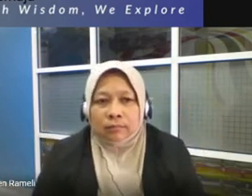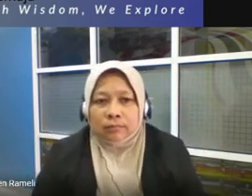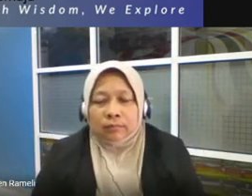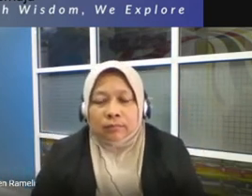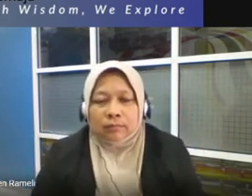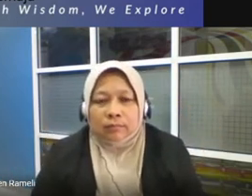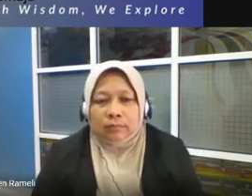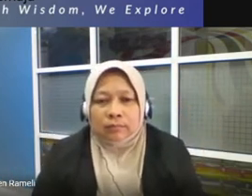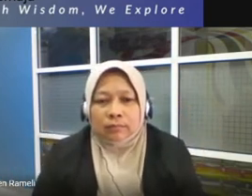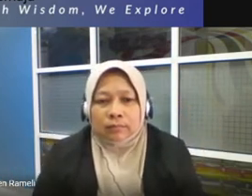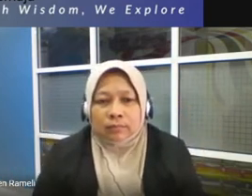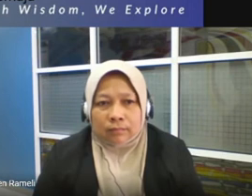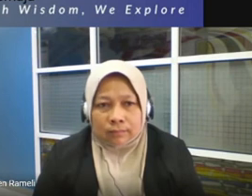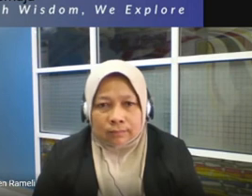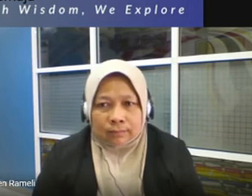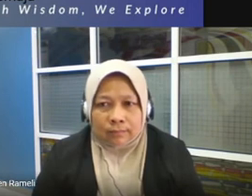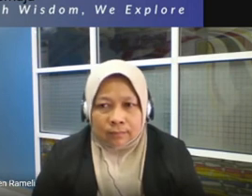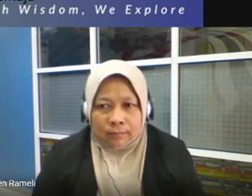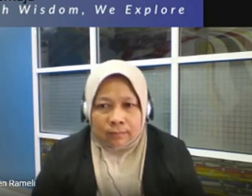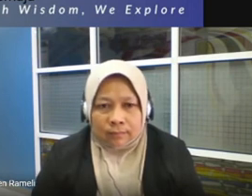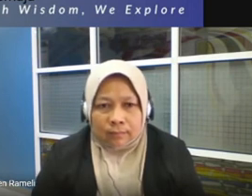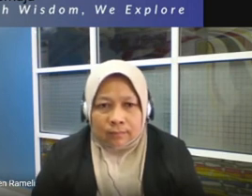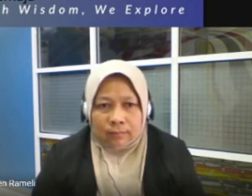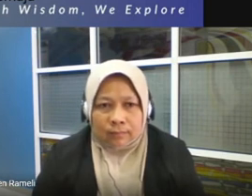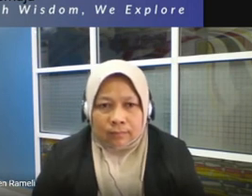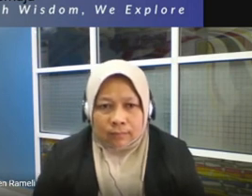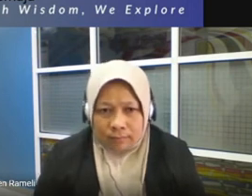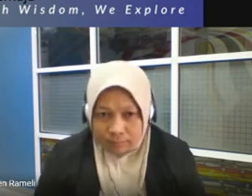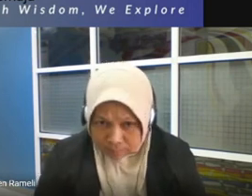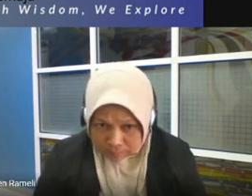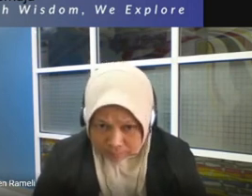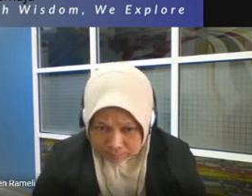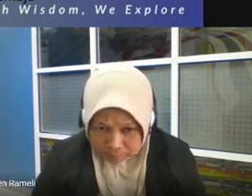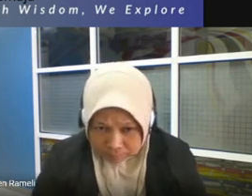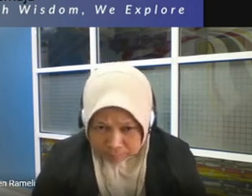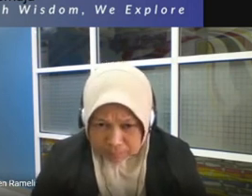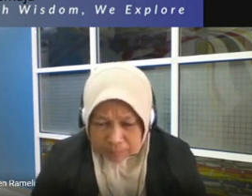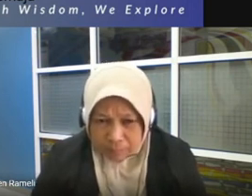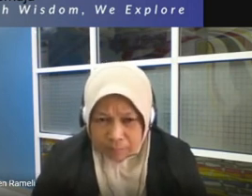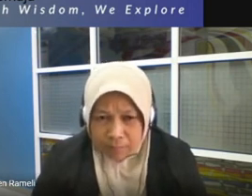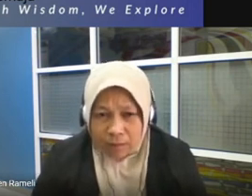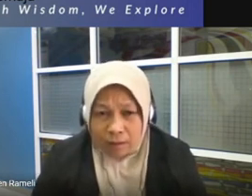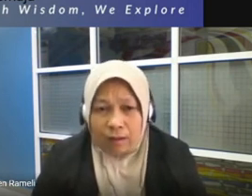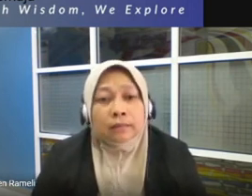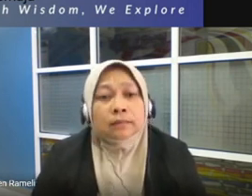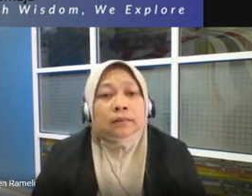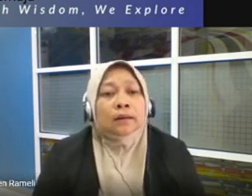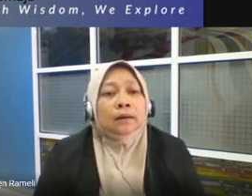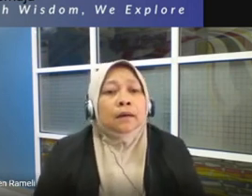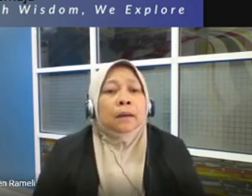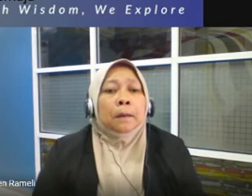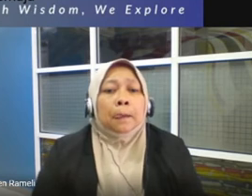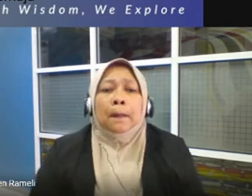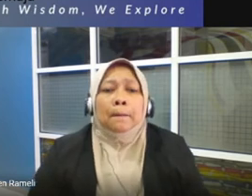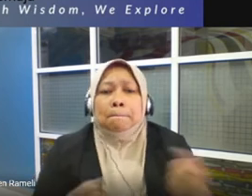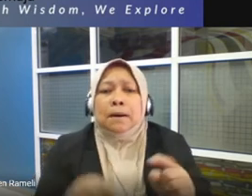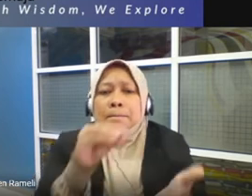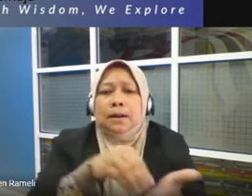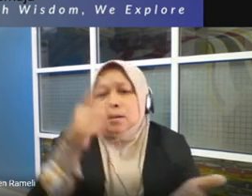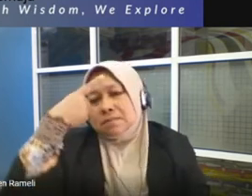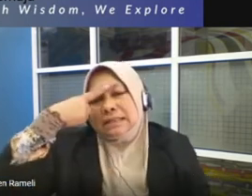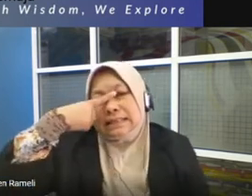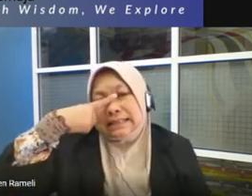and the darkness of the video, an indication of just how far and how deep into the earth the team of English divers had to go to find them.